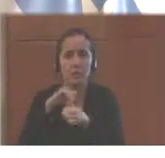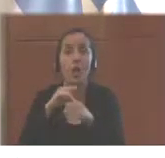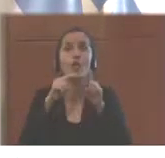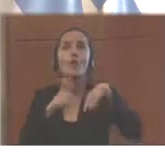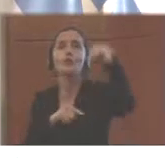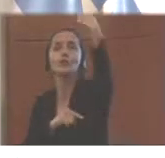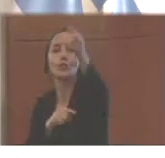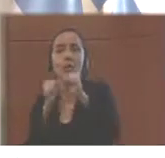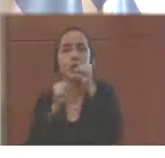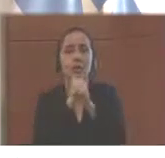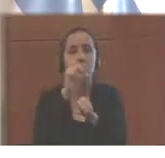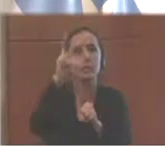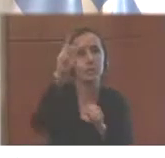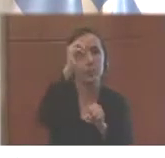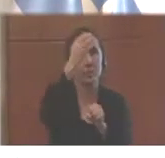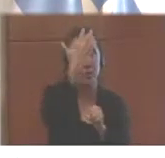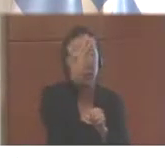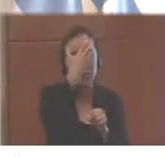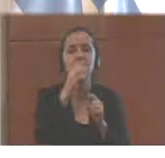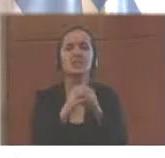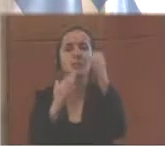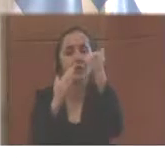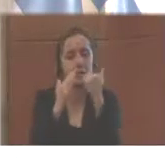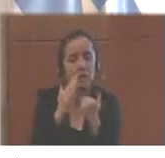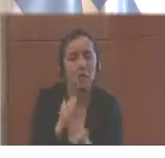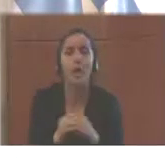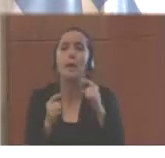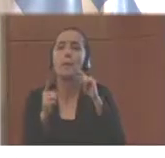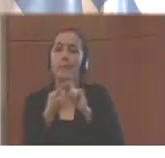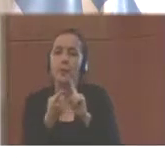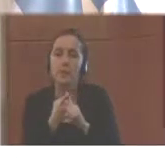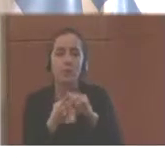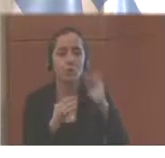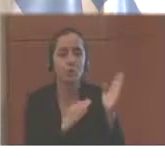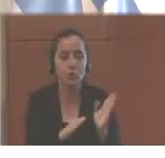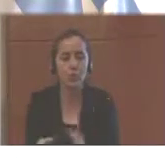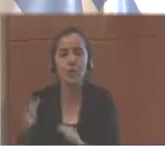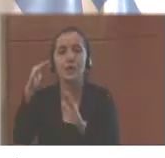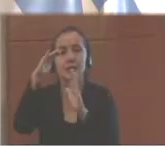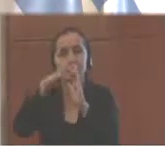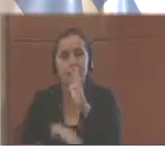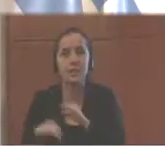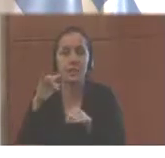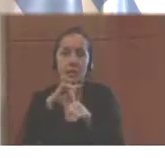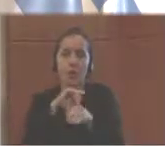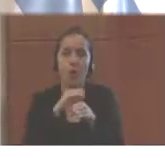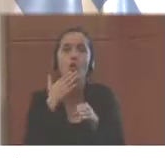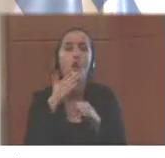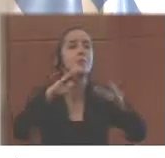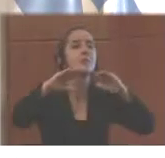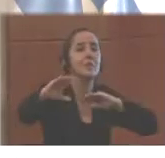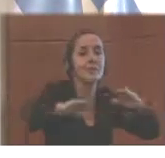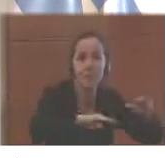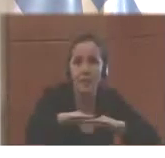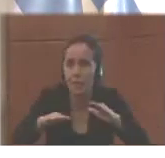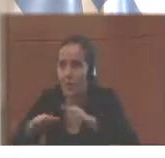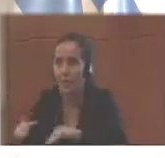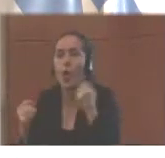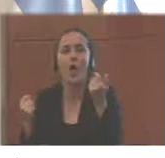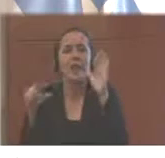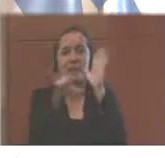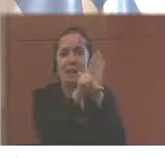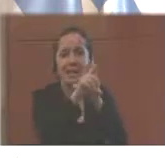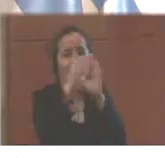disaster risk post 2015, detailed as follows: to contribute to reduce disaster risk